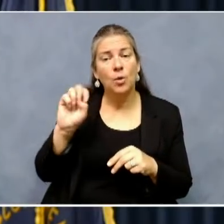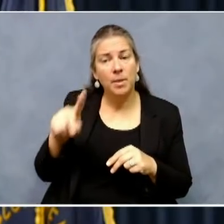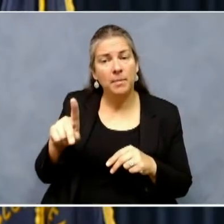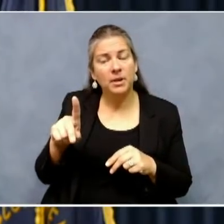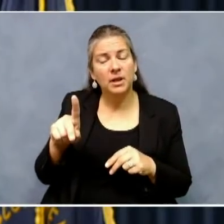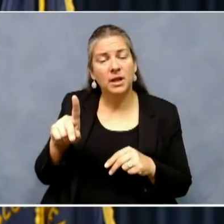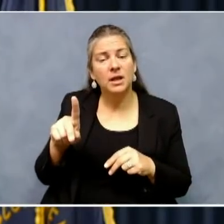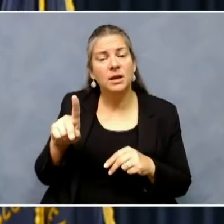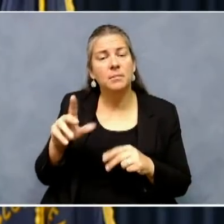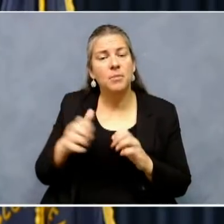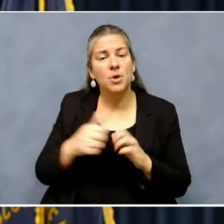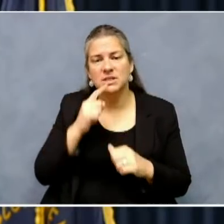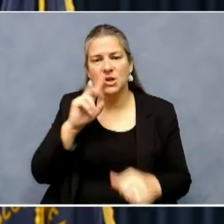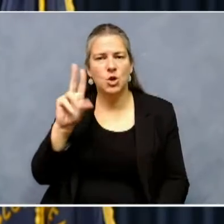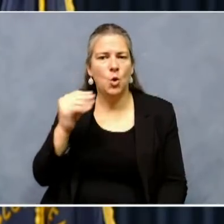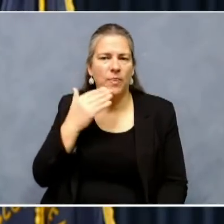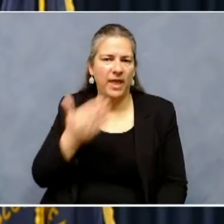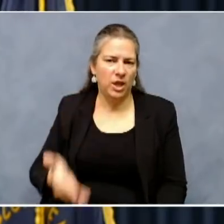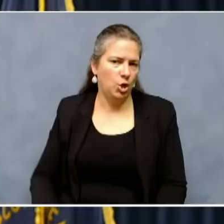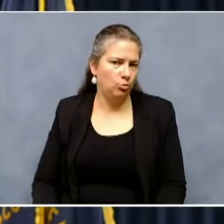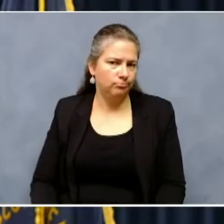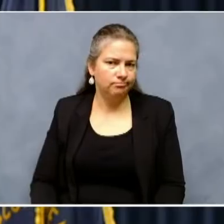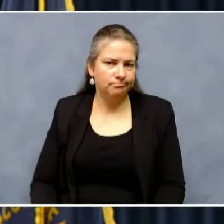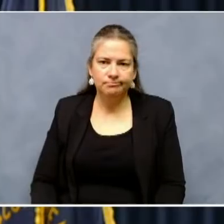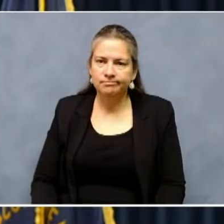said no, thank you.